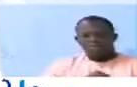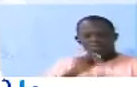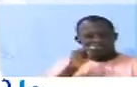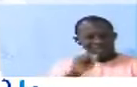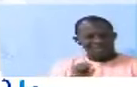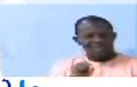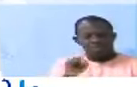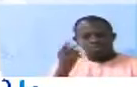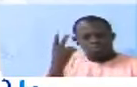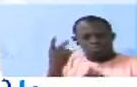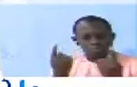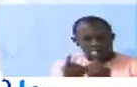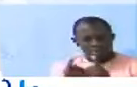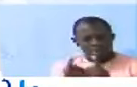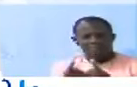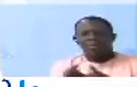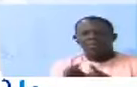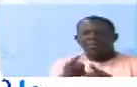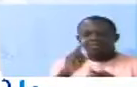things.